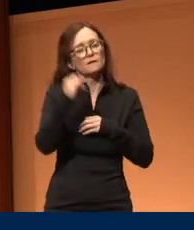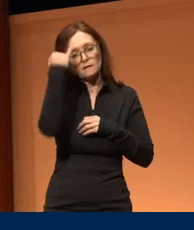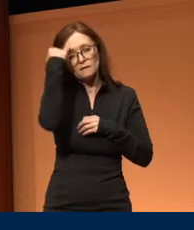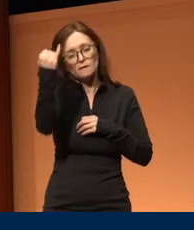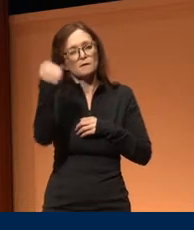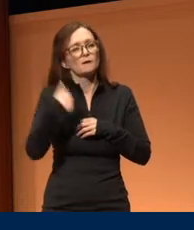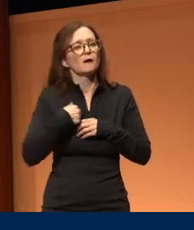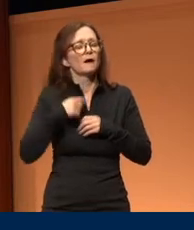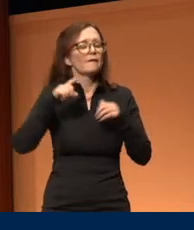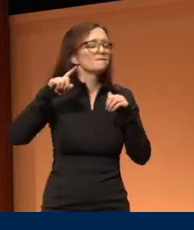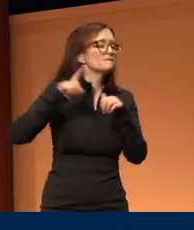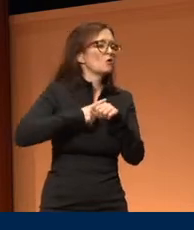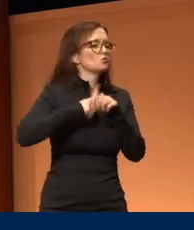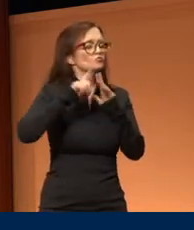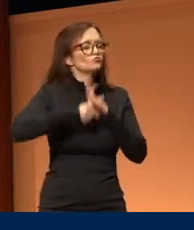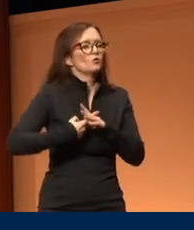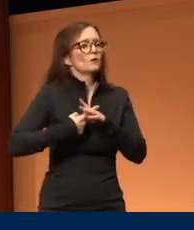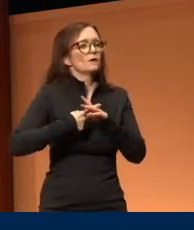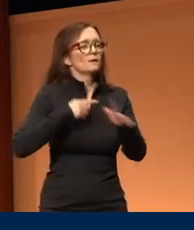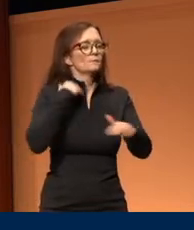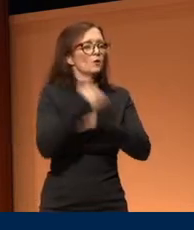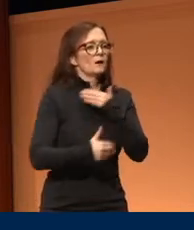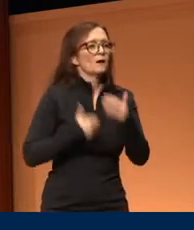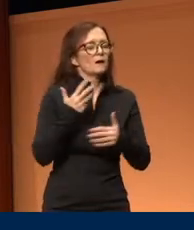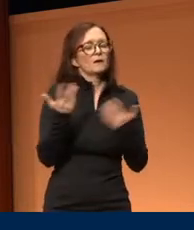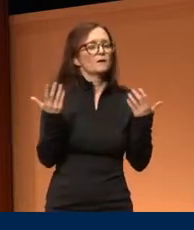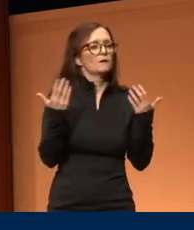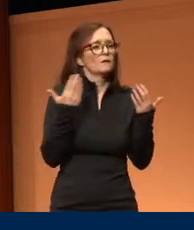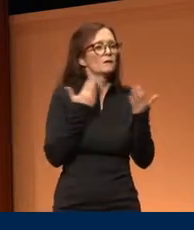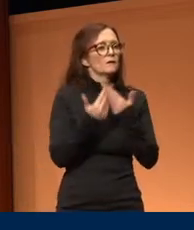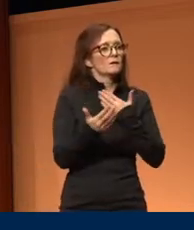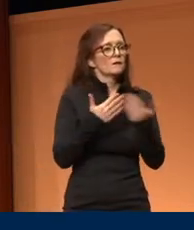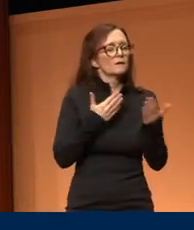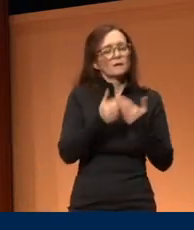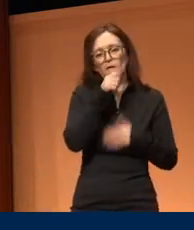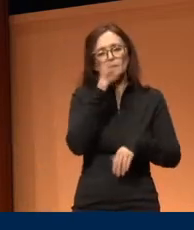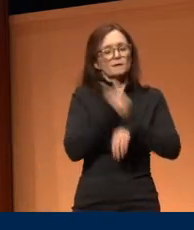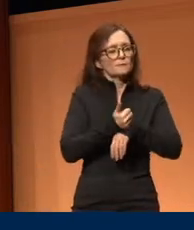had early on in the process, but for all kinds of reasons, it was not implemented, and